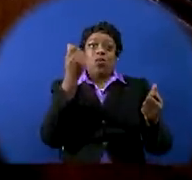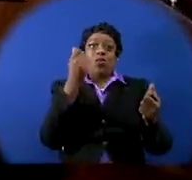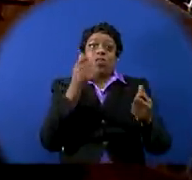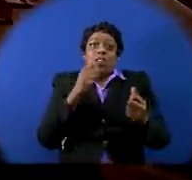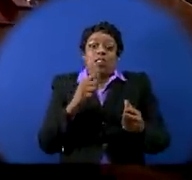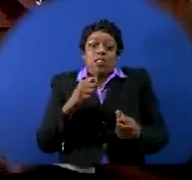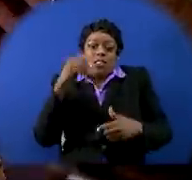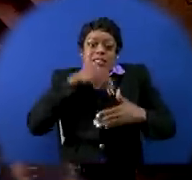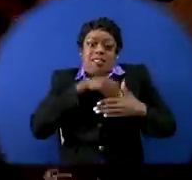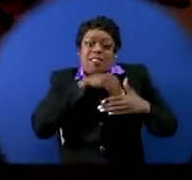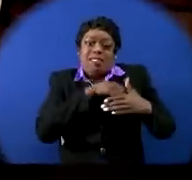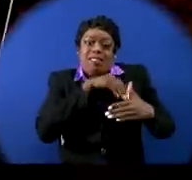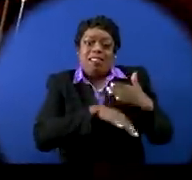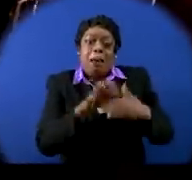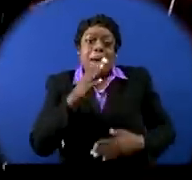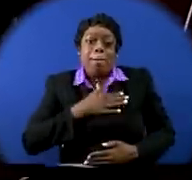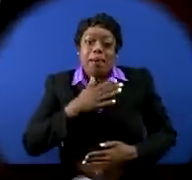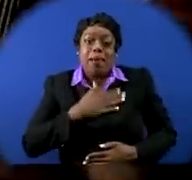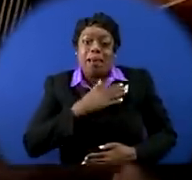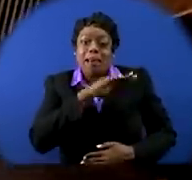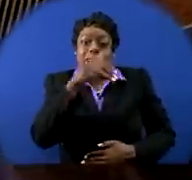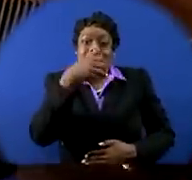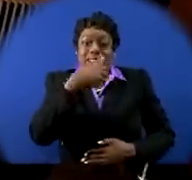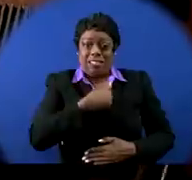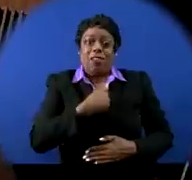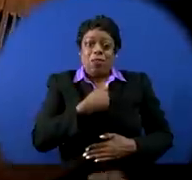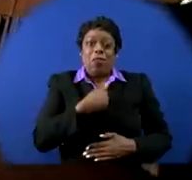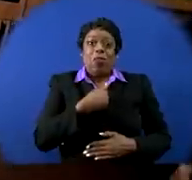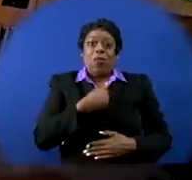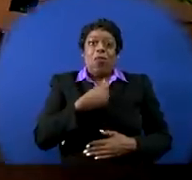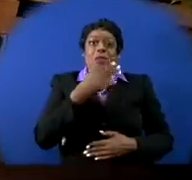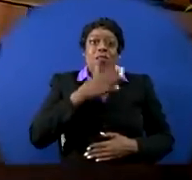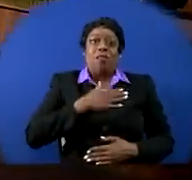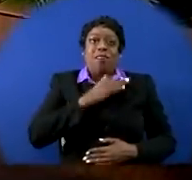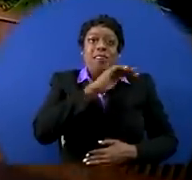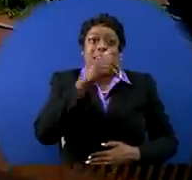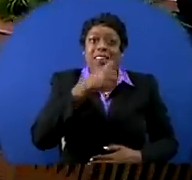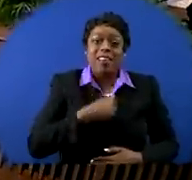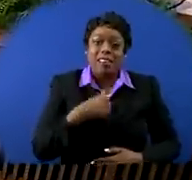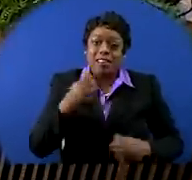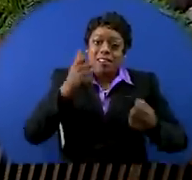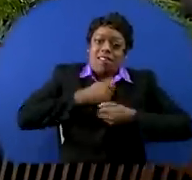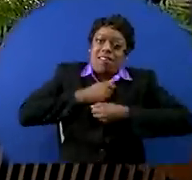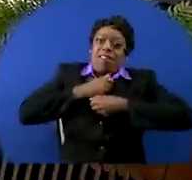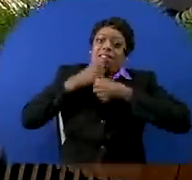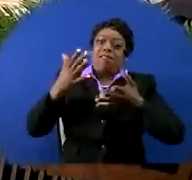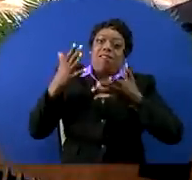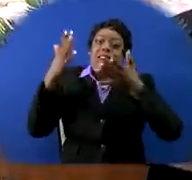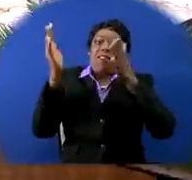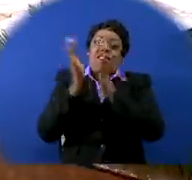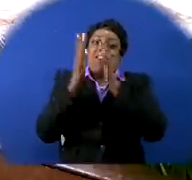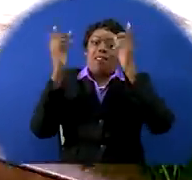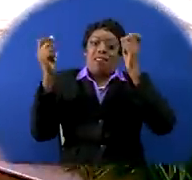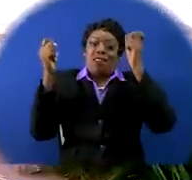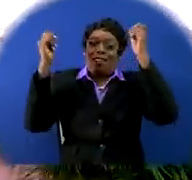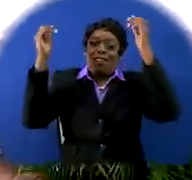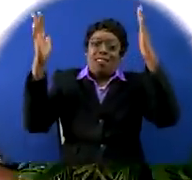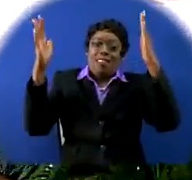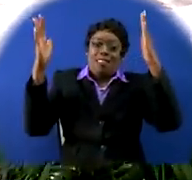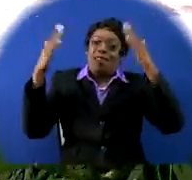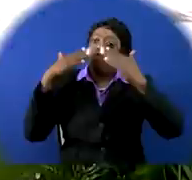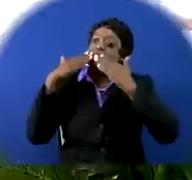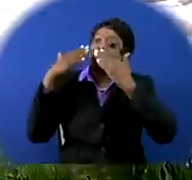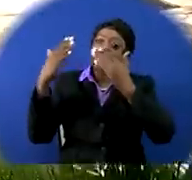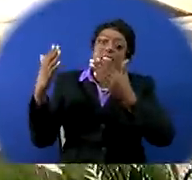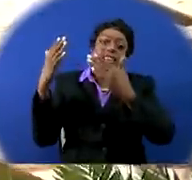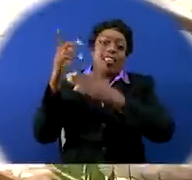come from in here. My soul cries hallelujah. Thank